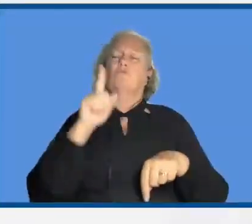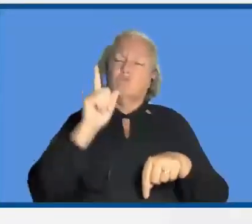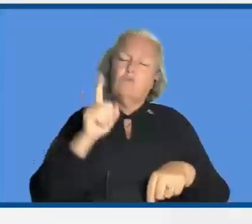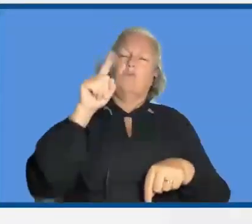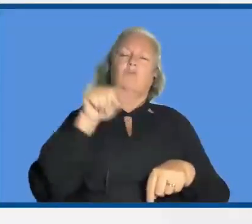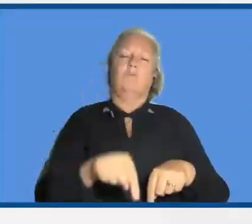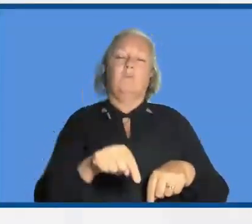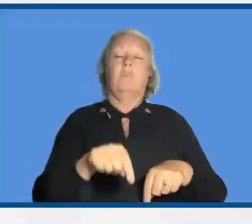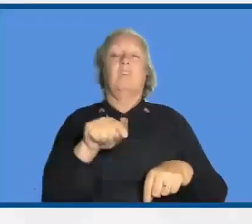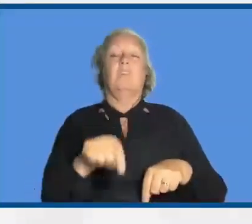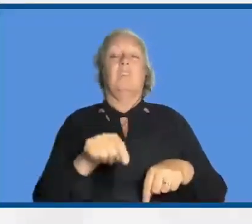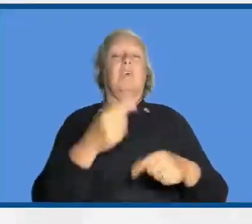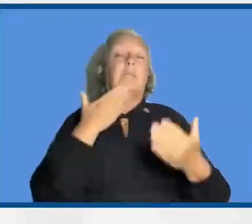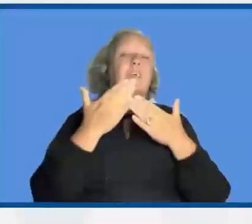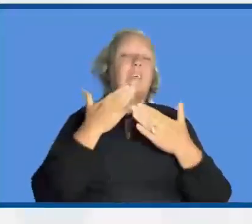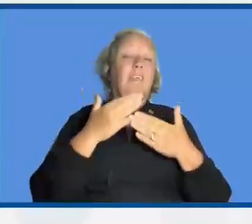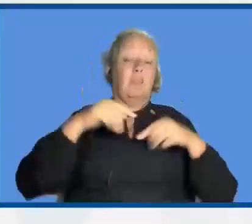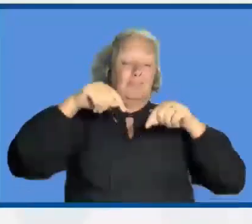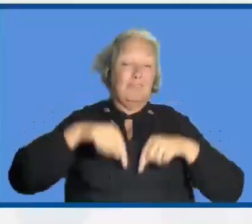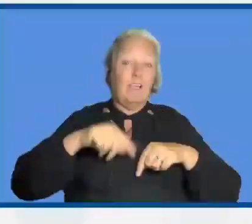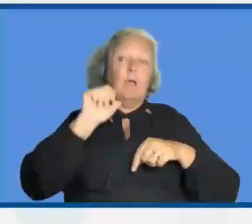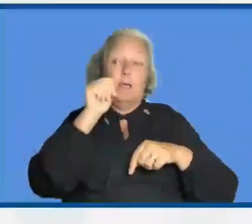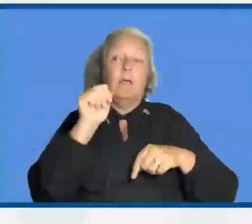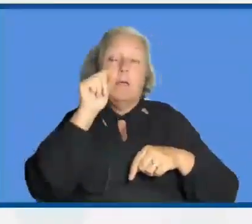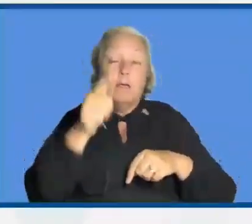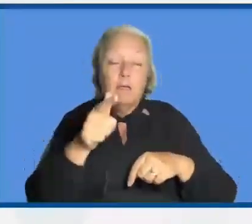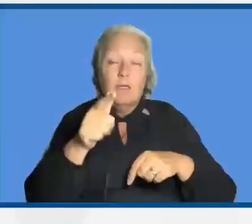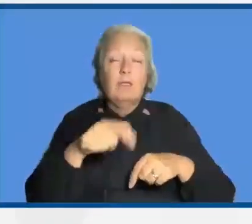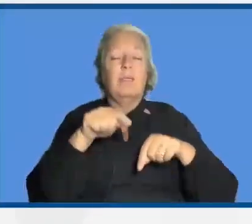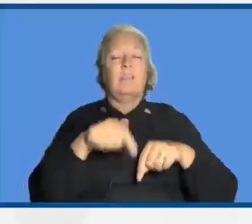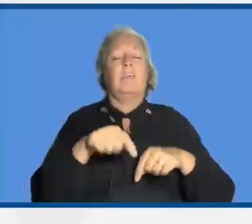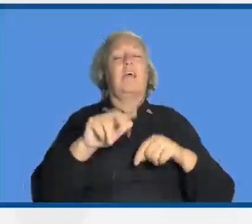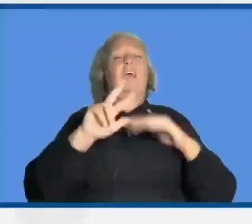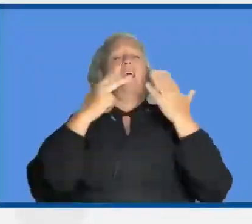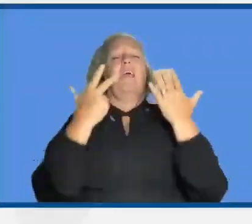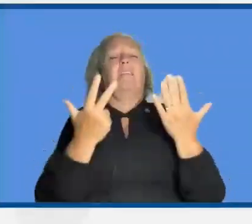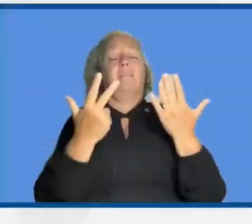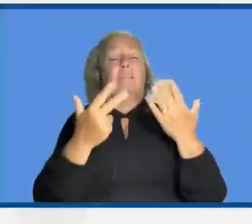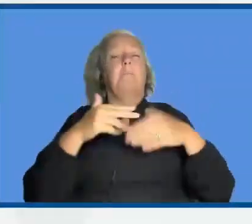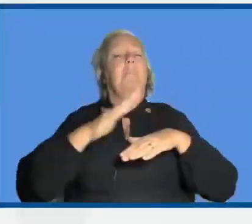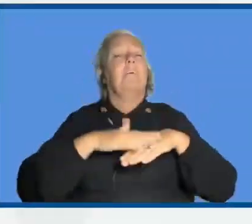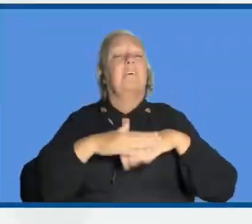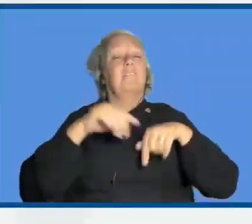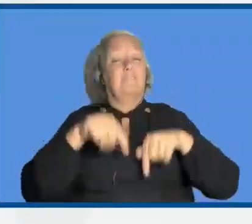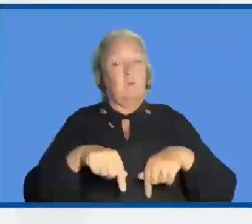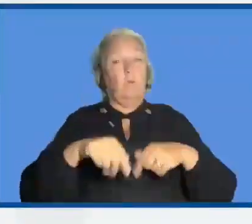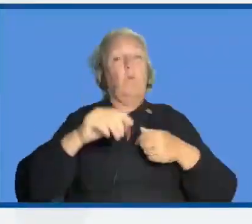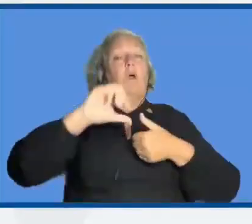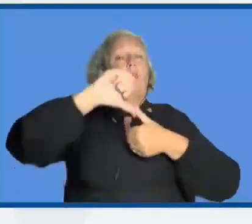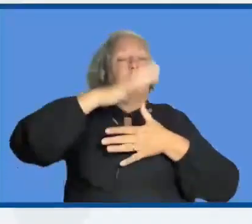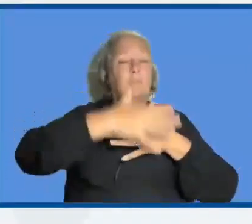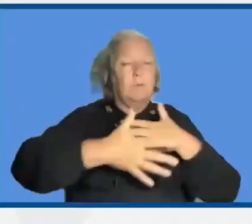for 3 days in the 8th platform for the Americas and the Caribbean for disaster risk